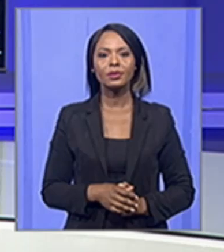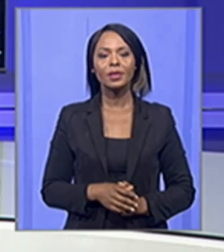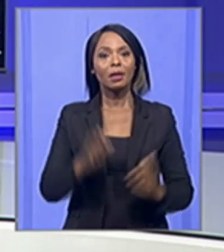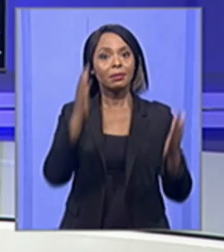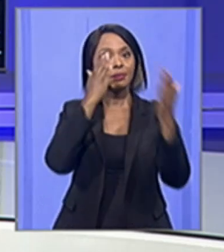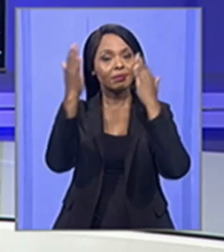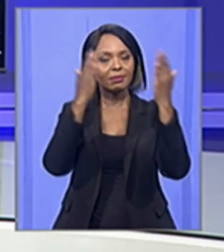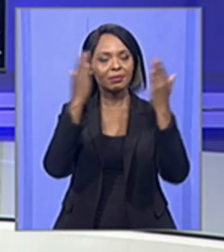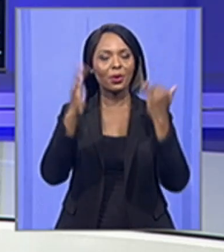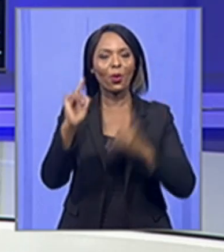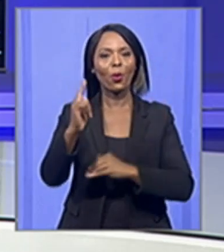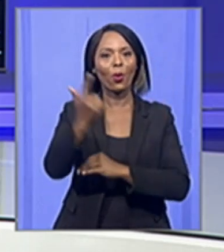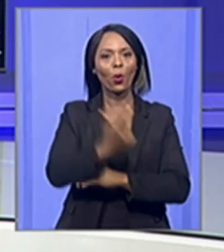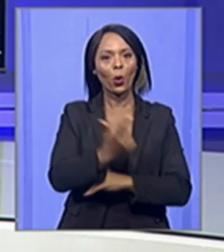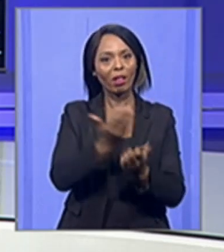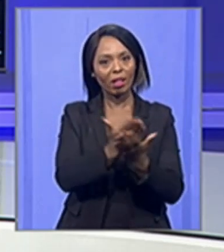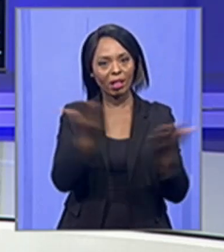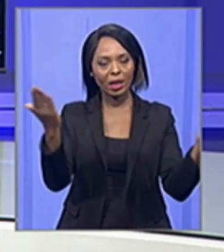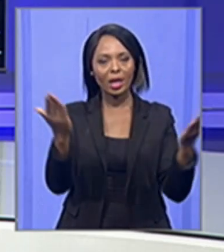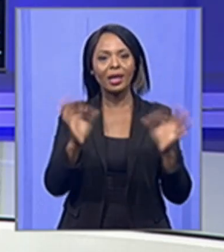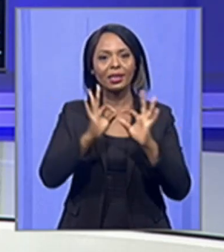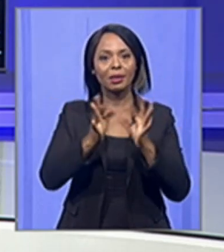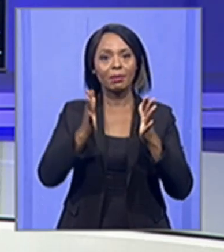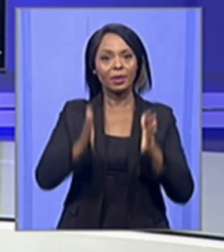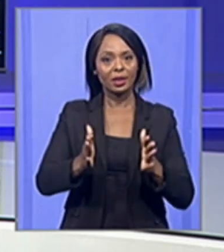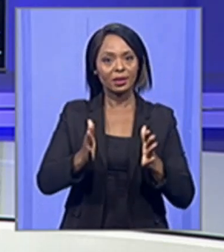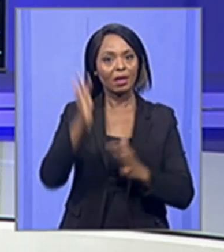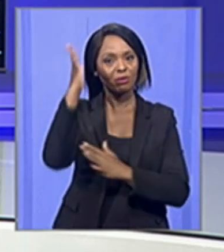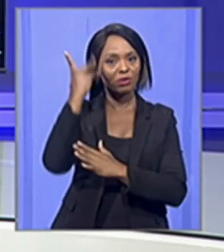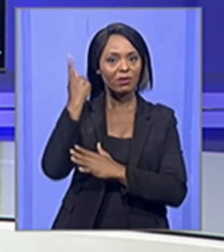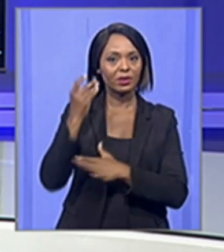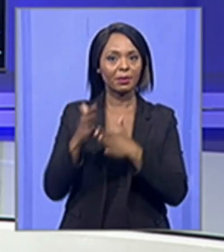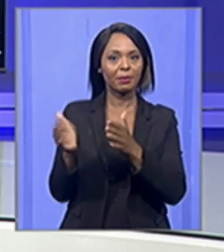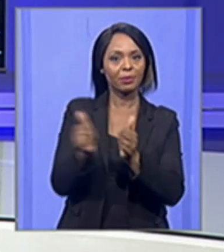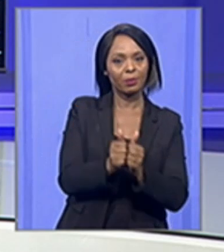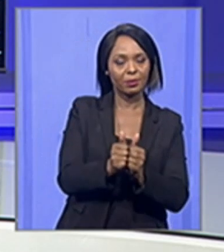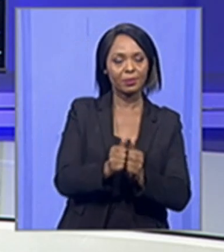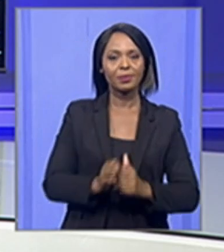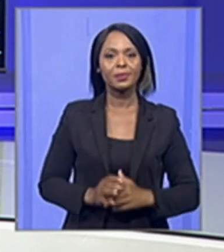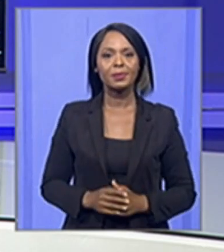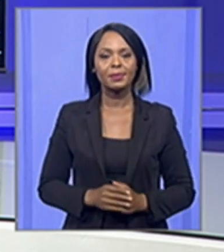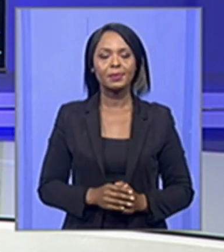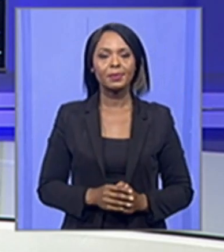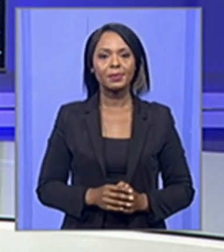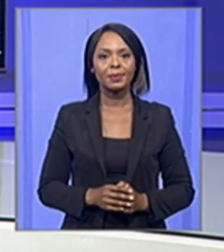Dumelang magagešo go polelo ya diatla re hlathollelwa ke modirišani mmogo le nna Triforce Ntswelengwe.